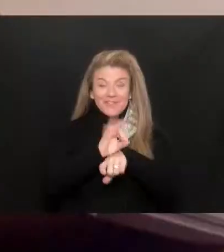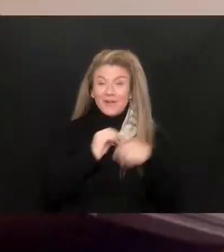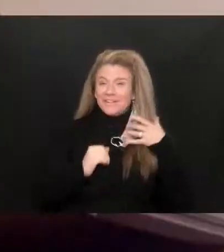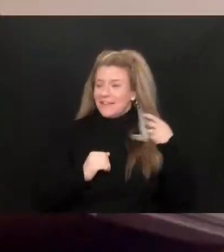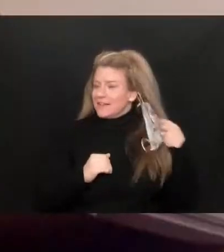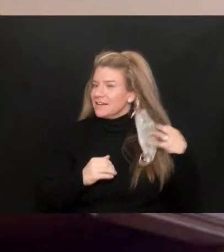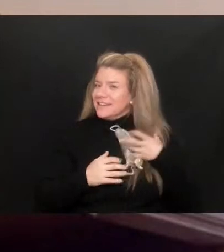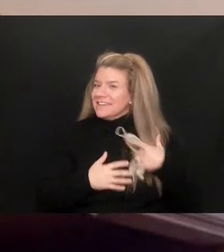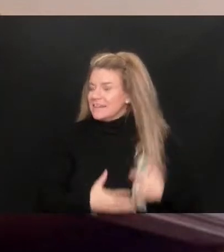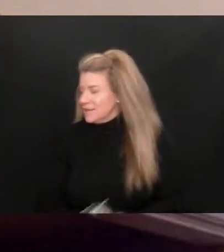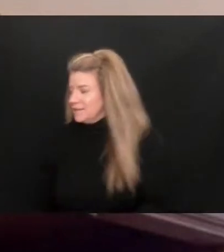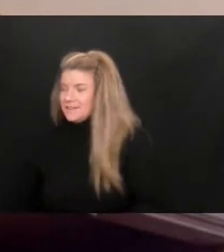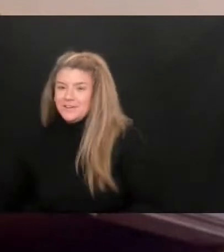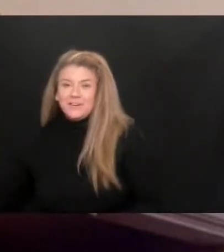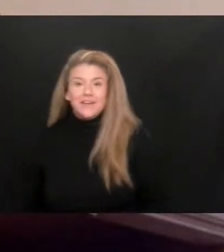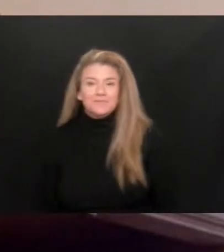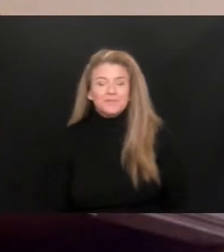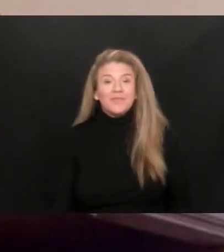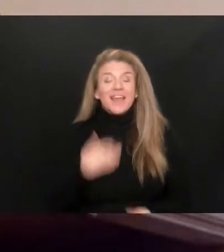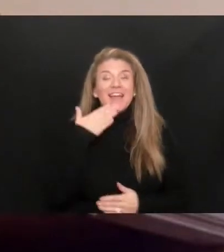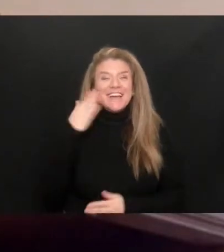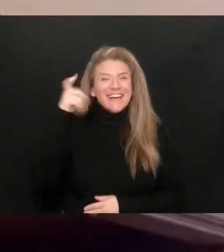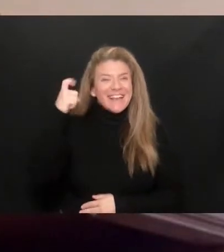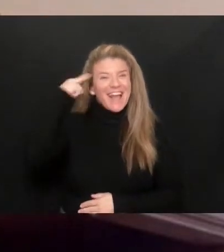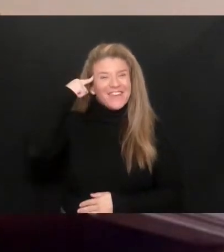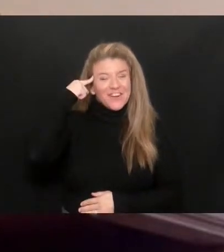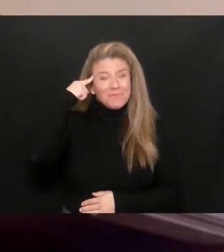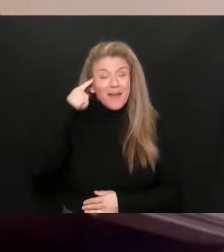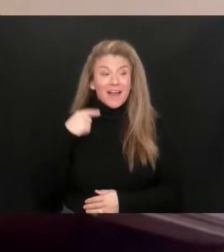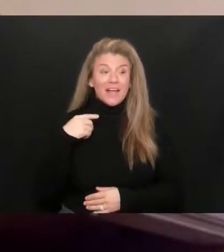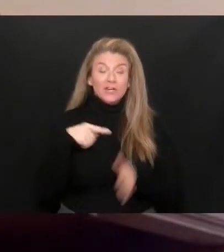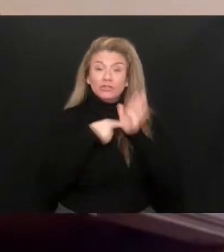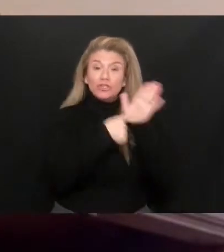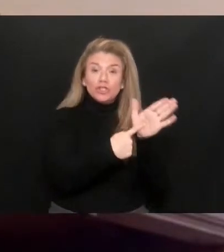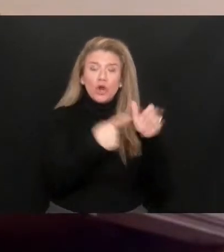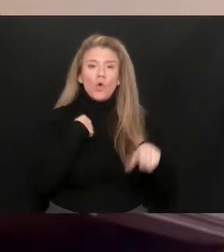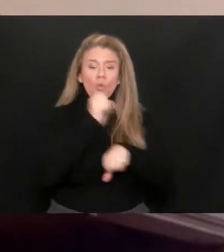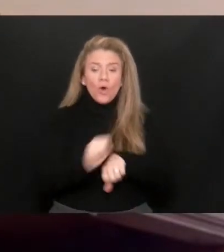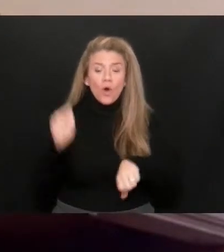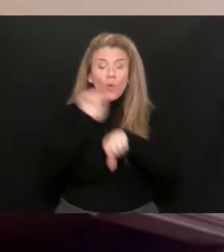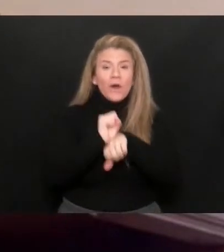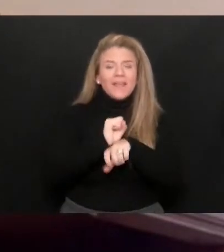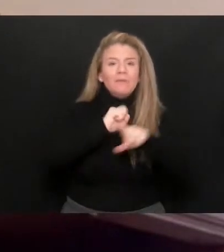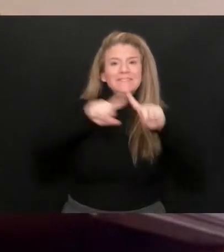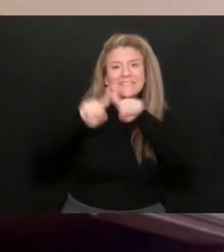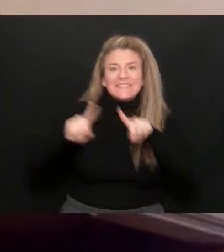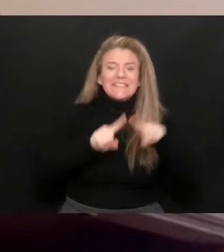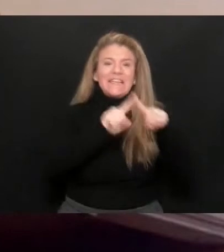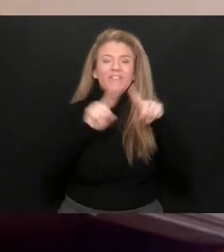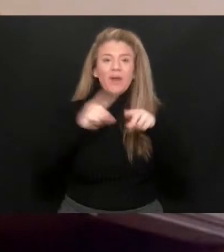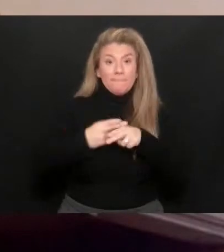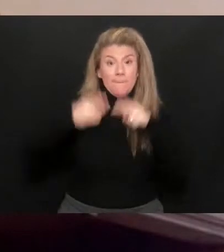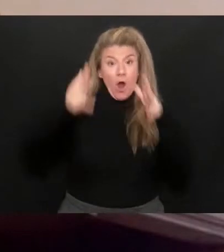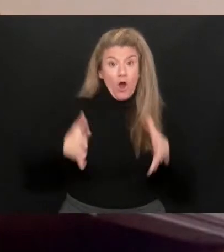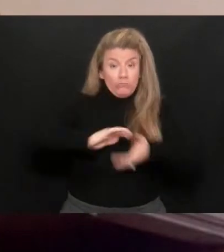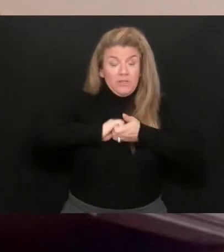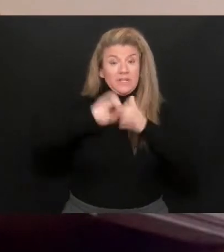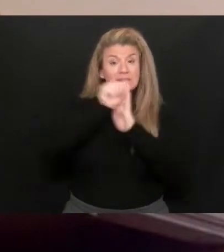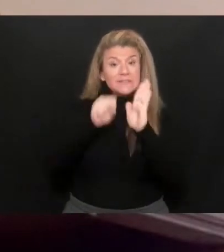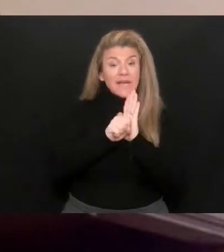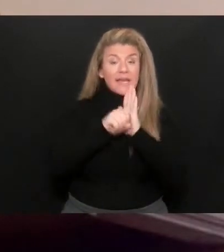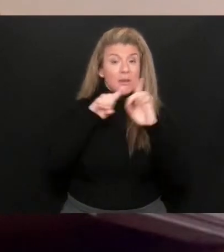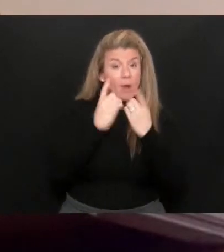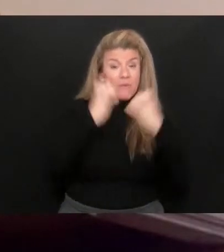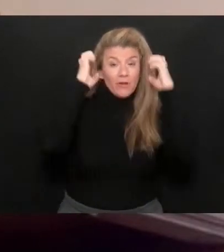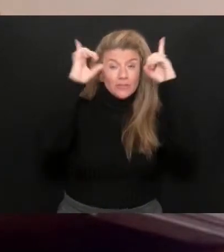Good morning. As the Governor pointed out, we are working with all of our partners at the State Department of Education, county